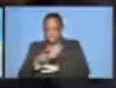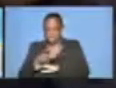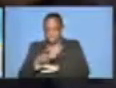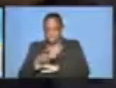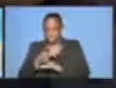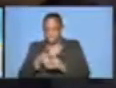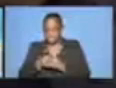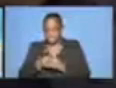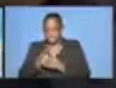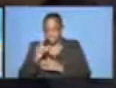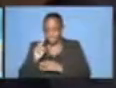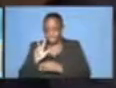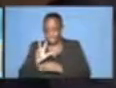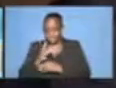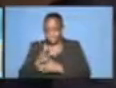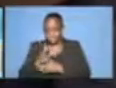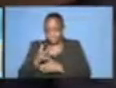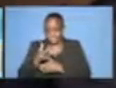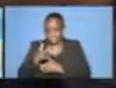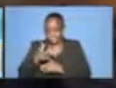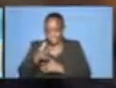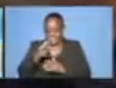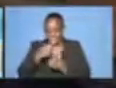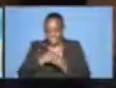two, three, go.